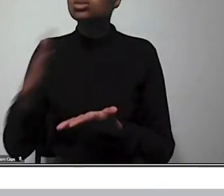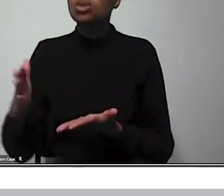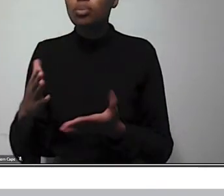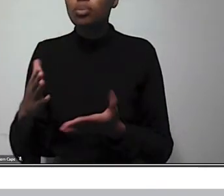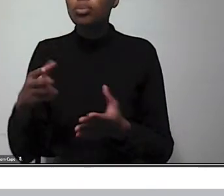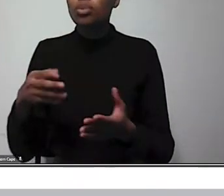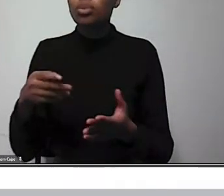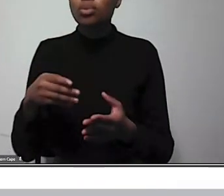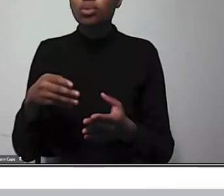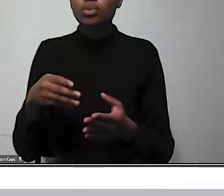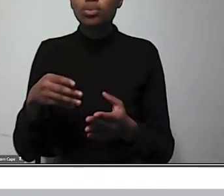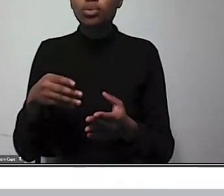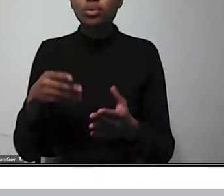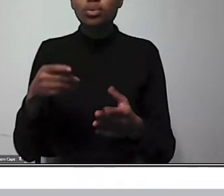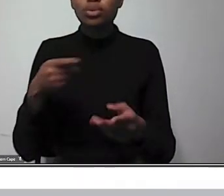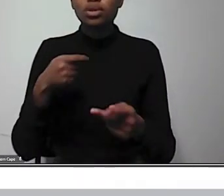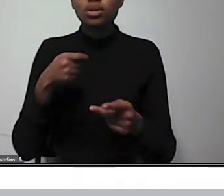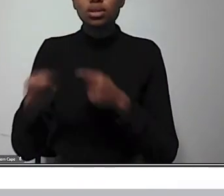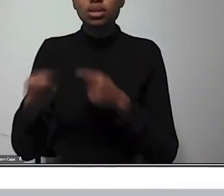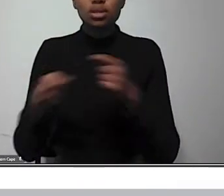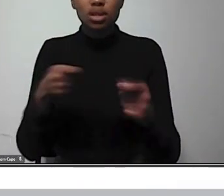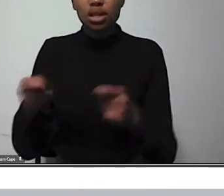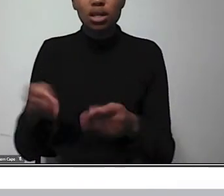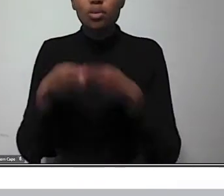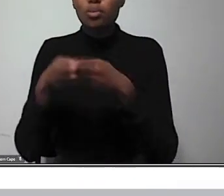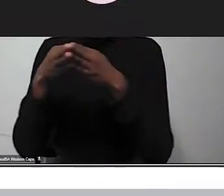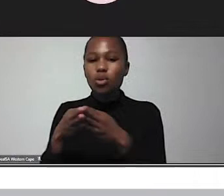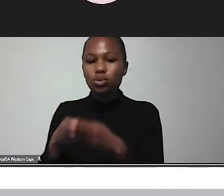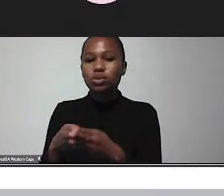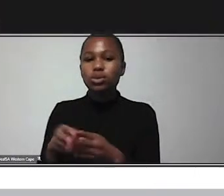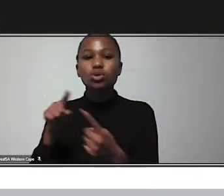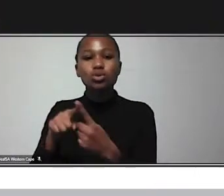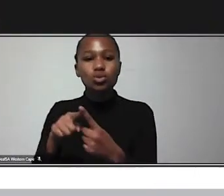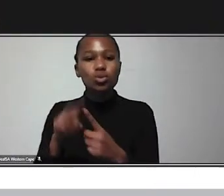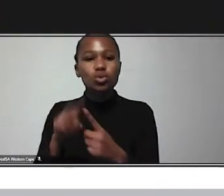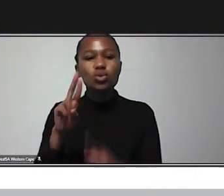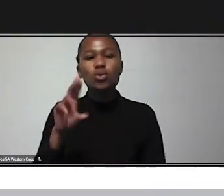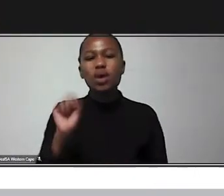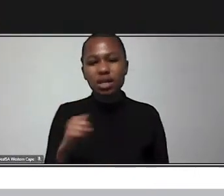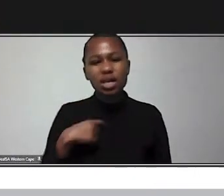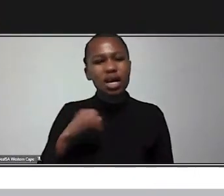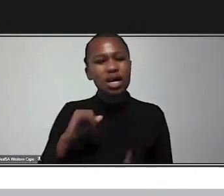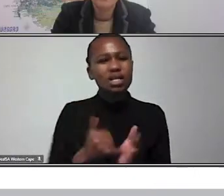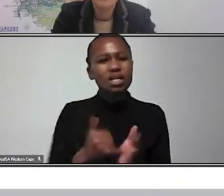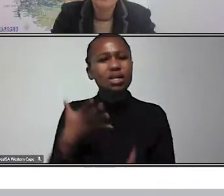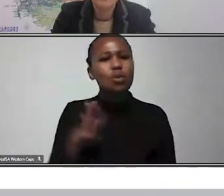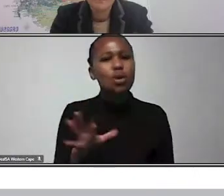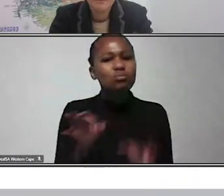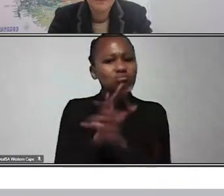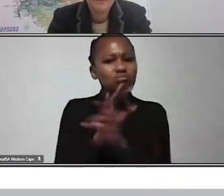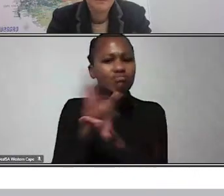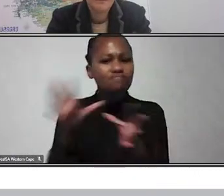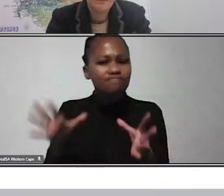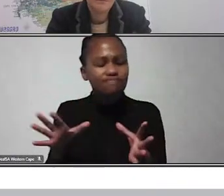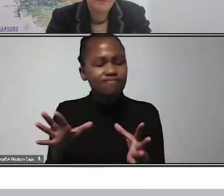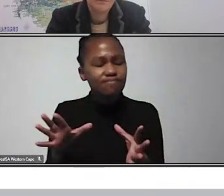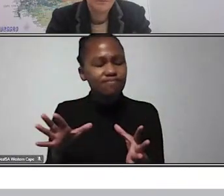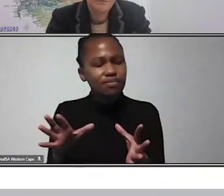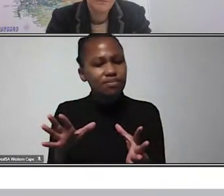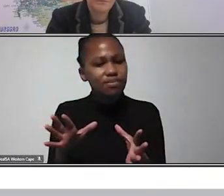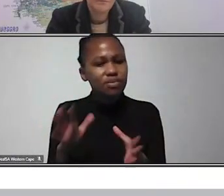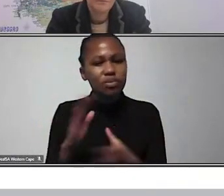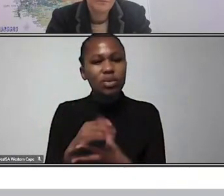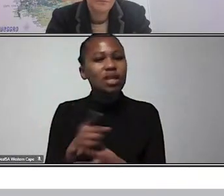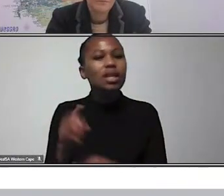the implication is it's much more, our product becomes immediately more expensive? I just wanted to clarify that, because it doesn't mean